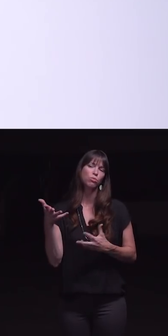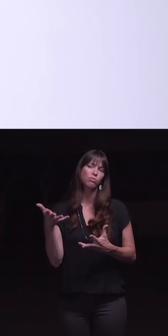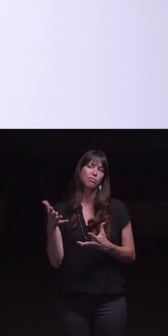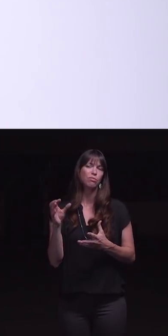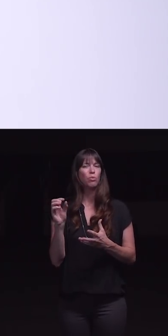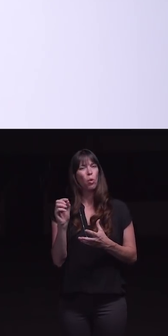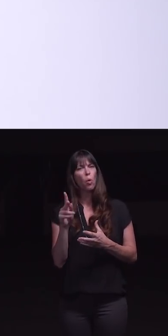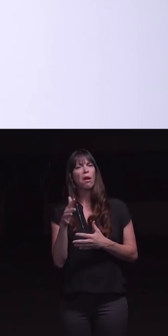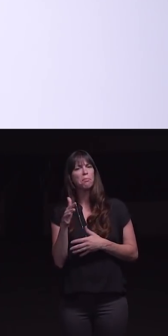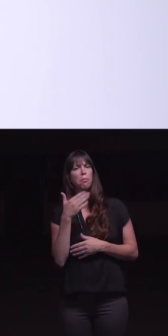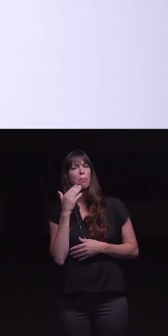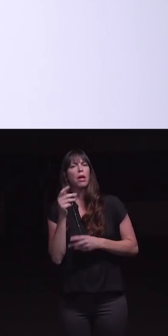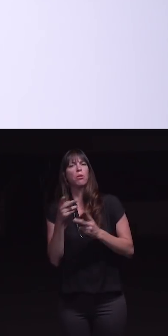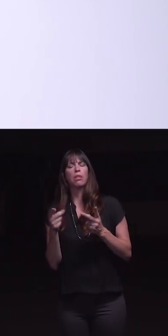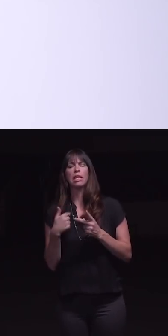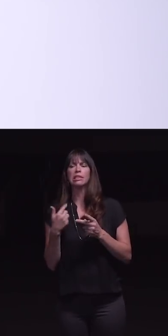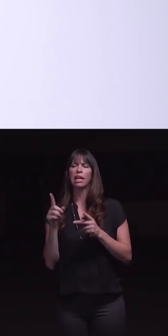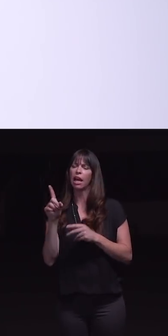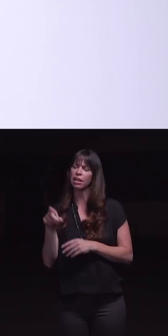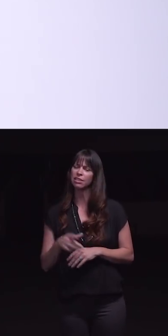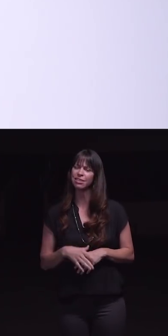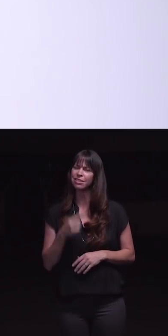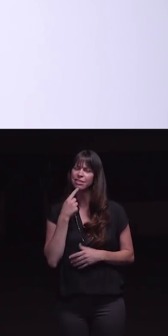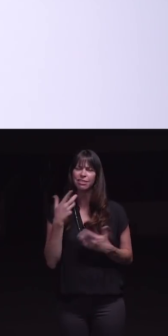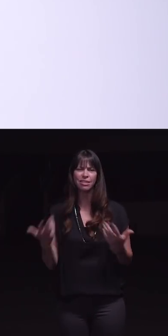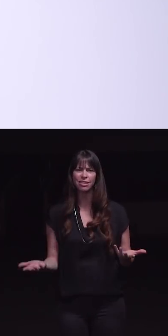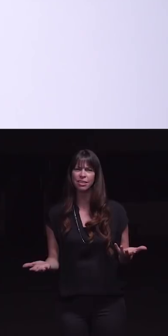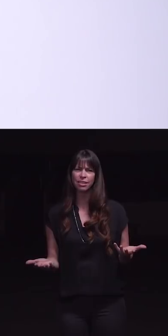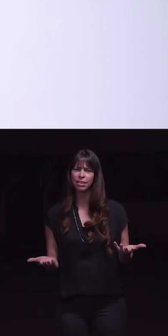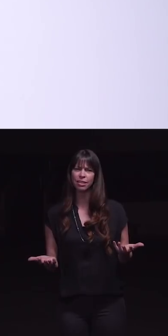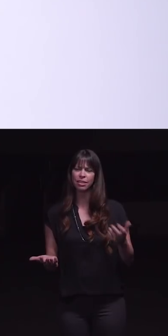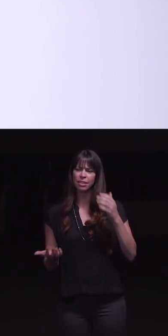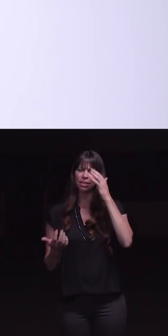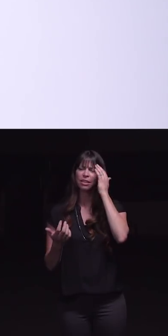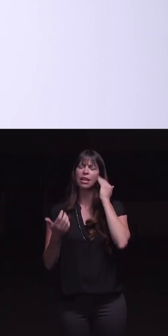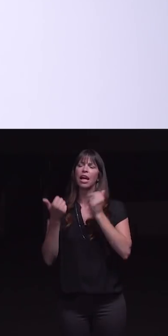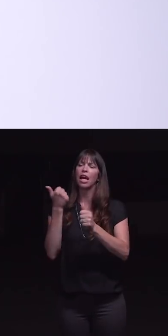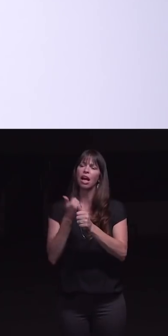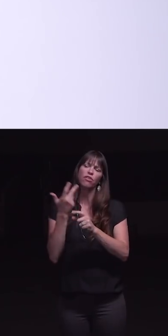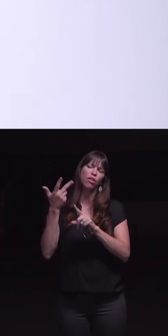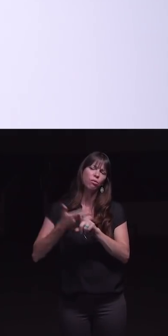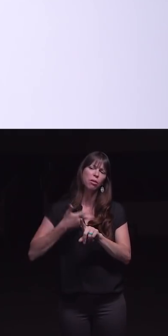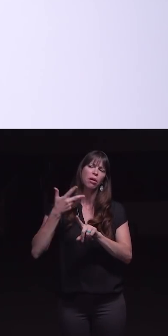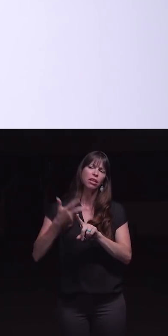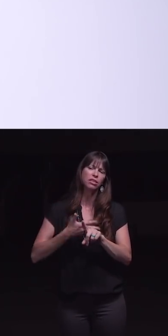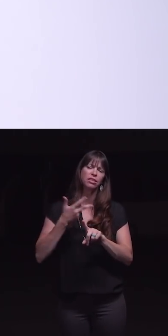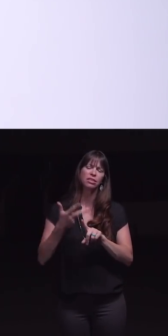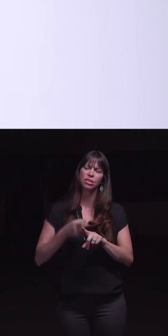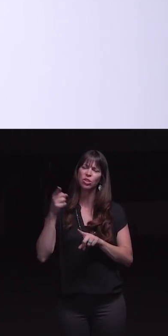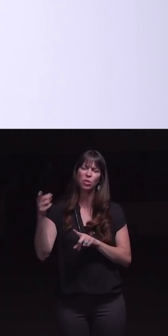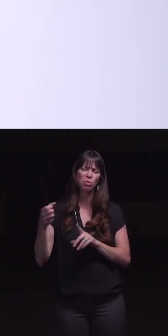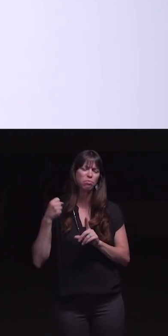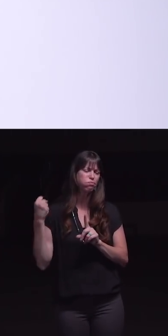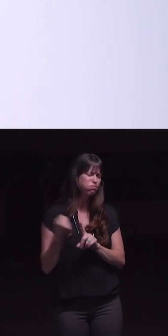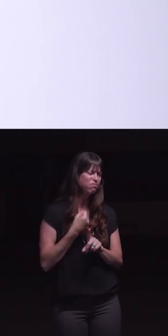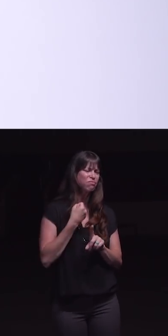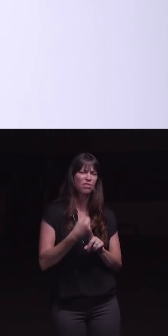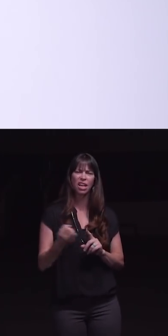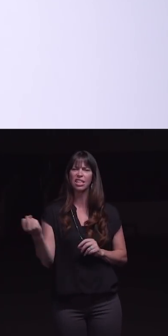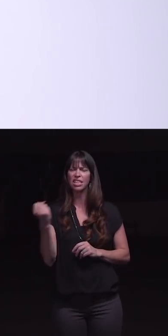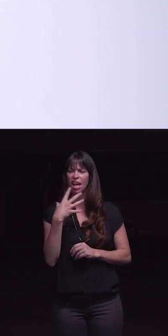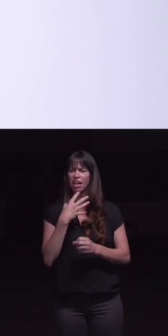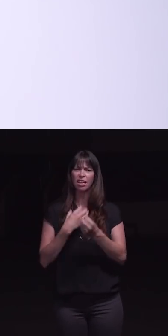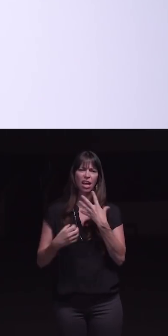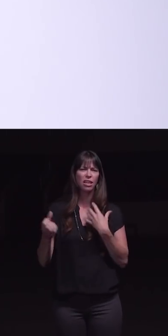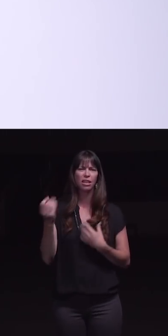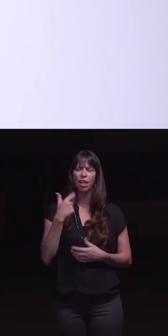in a better place, I just asked her straight up, hey, every 3 months, you just rake me over the coals. You